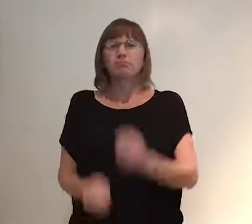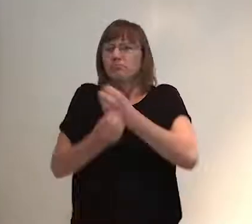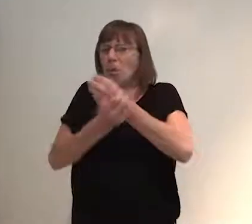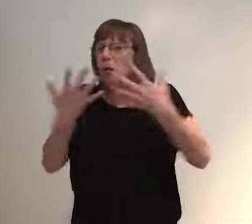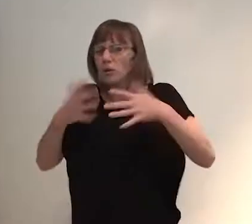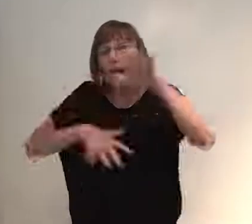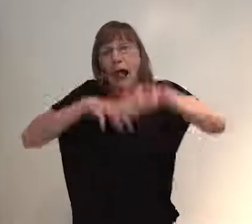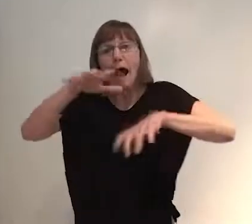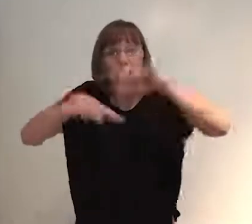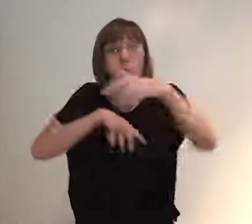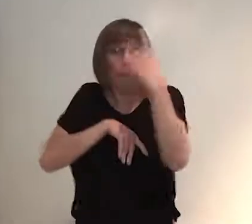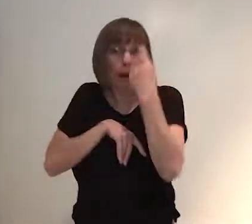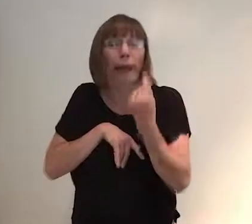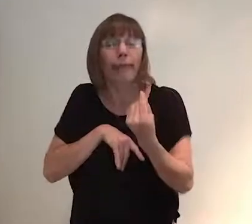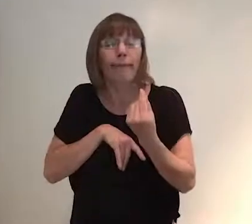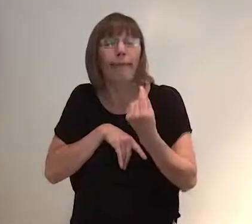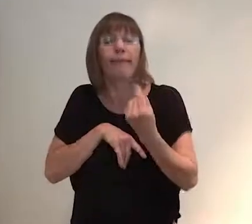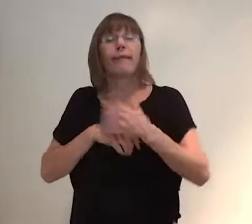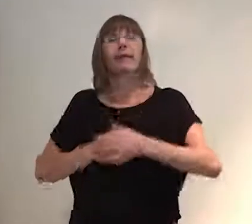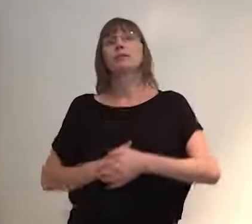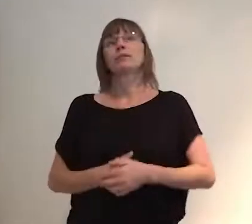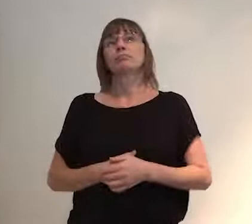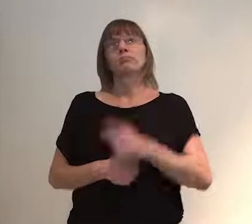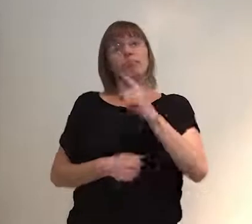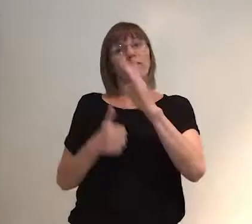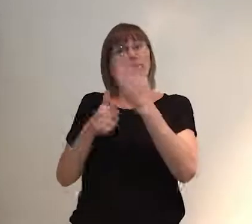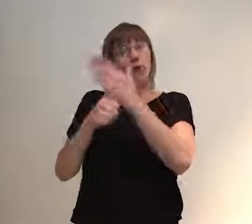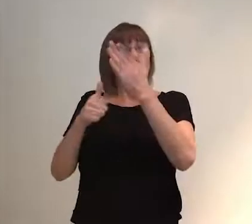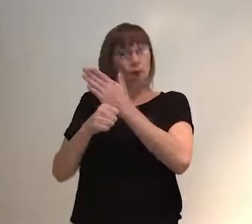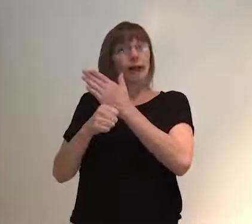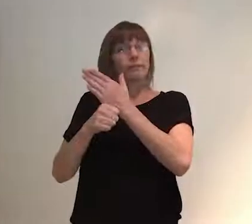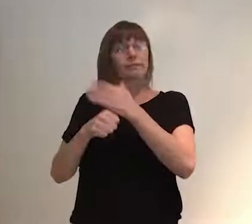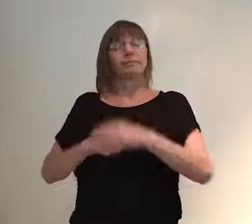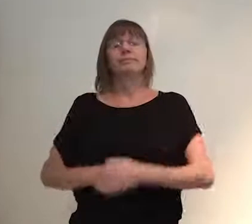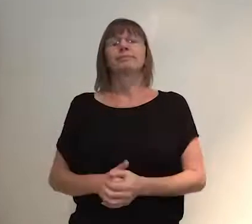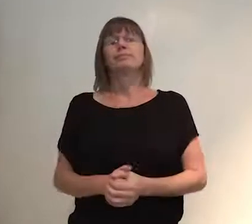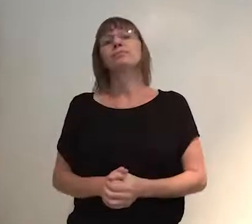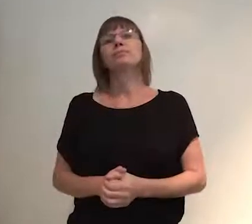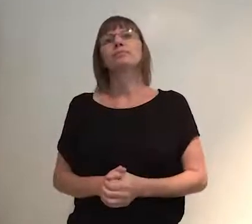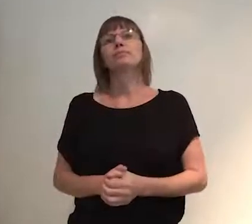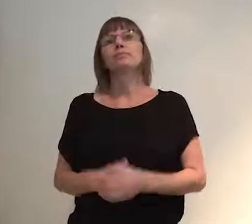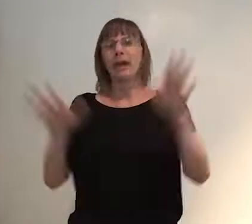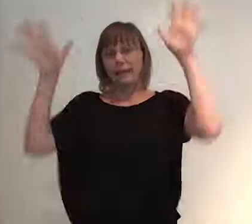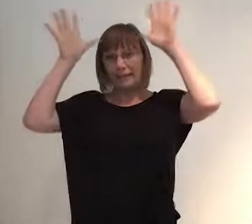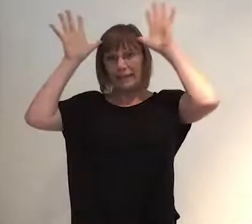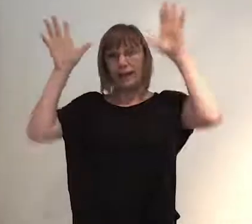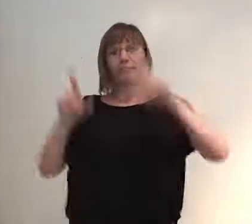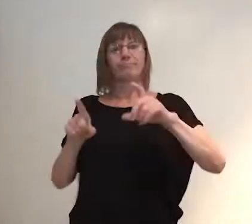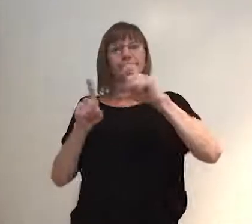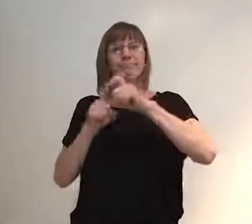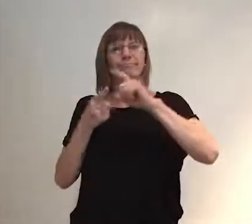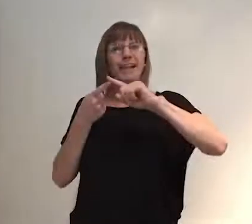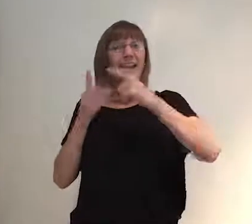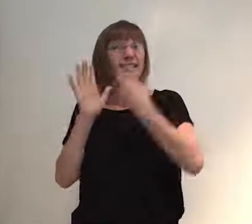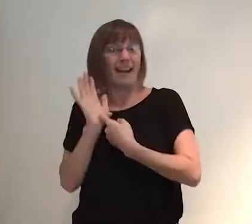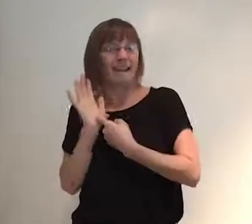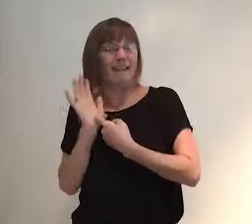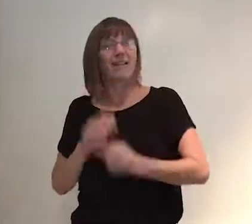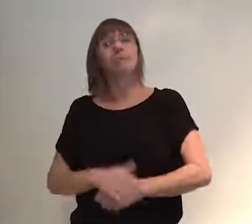So there's lots of different animal poses in yoga. And this is the first one we're doing today, deer